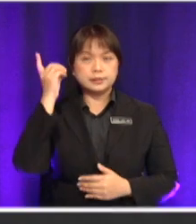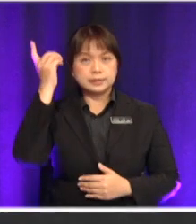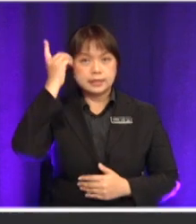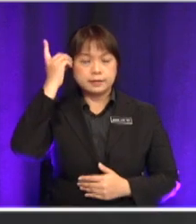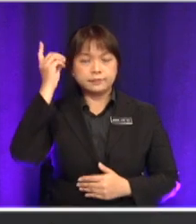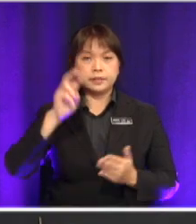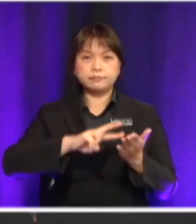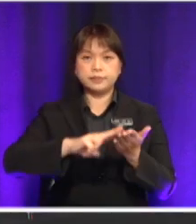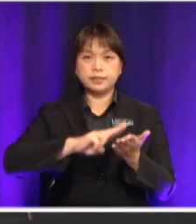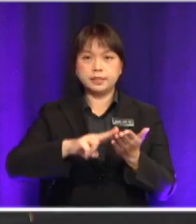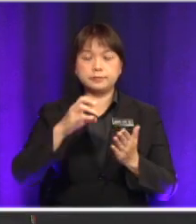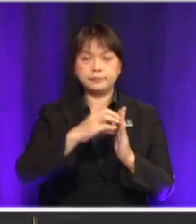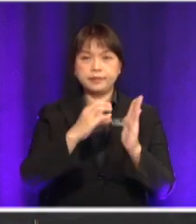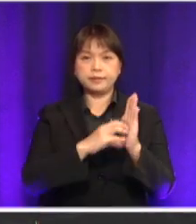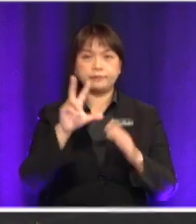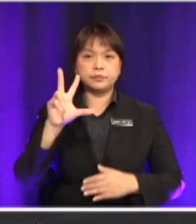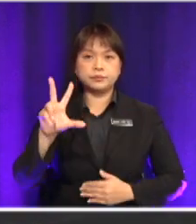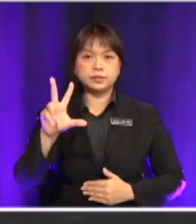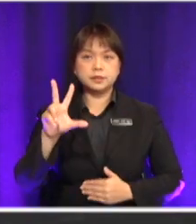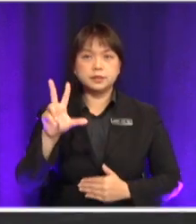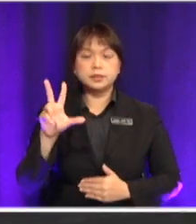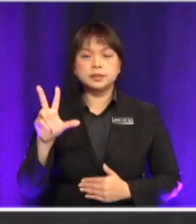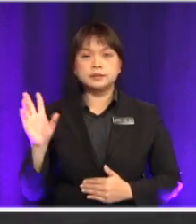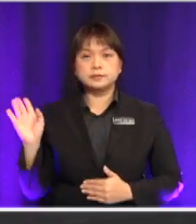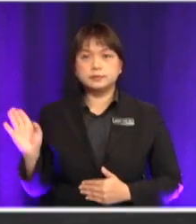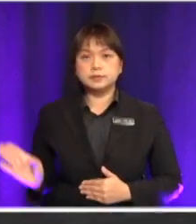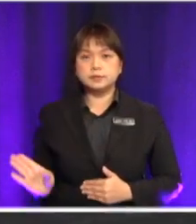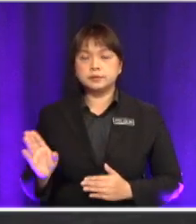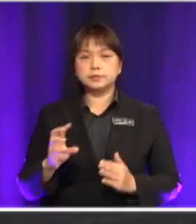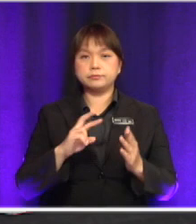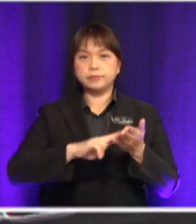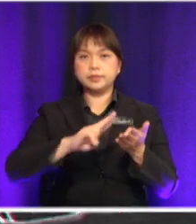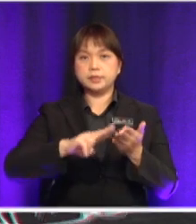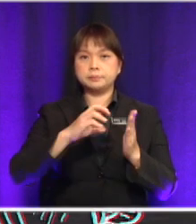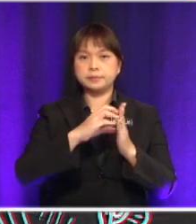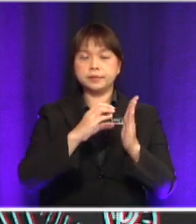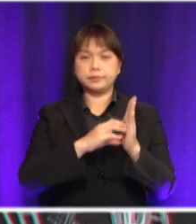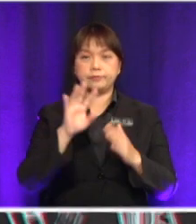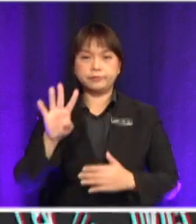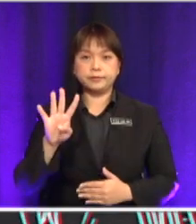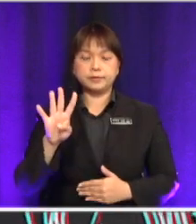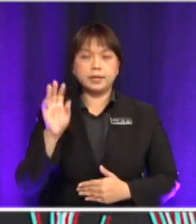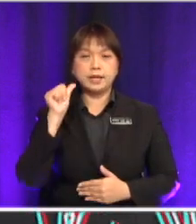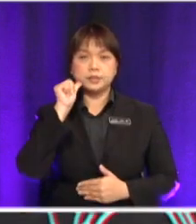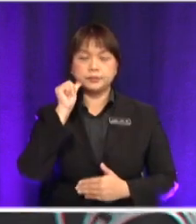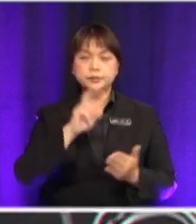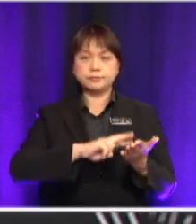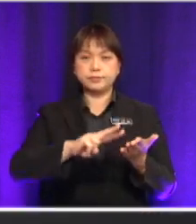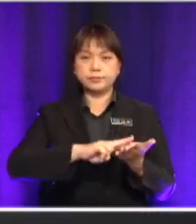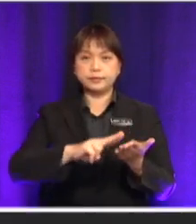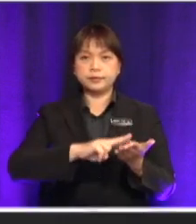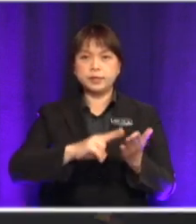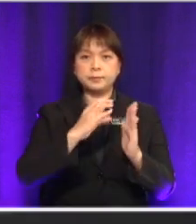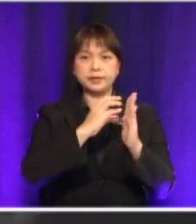paragraph 3. Nivila, you'll be doing paragraph 4. And Alicia will be reading paragraph